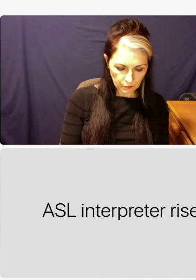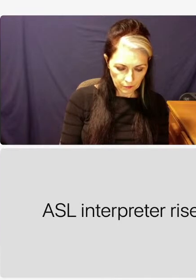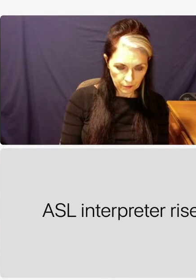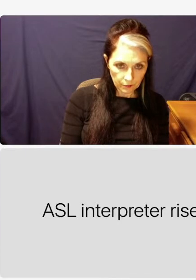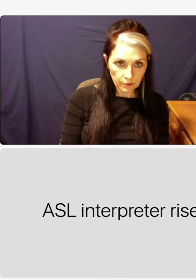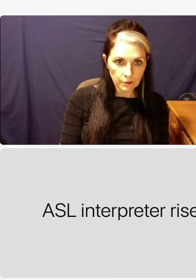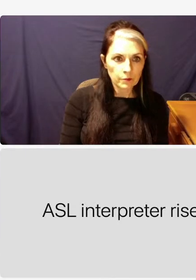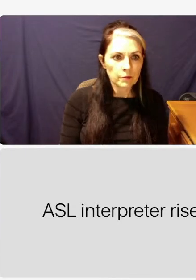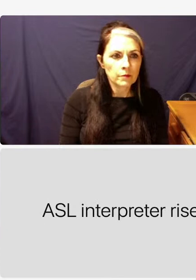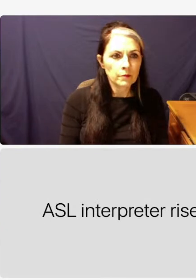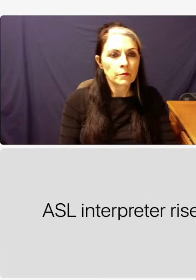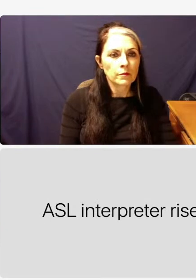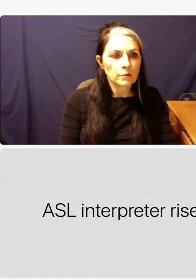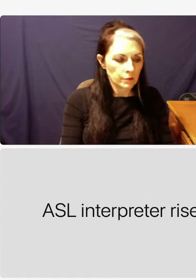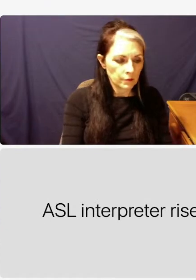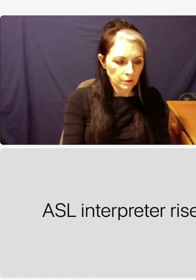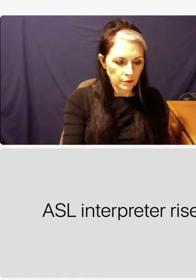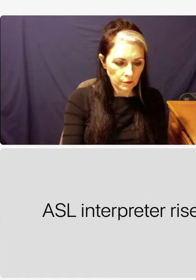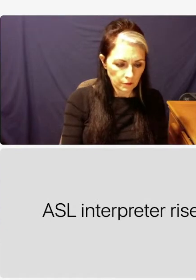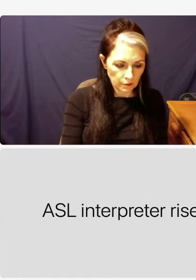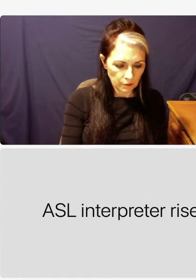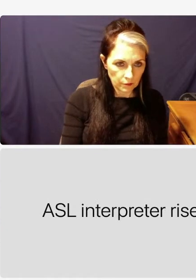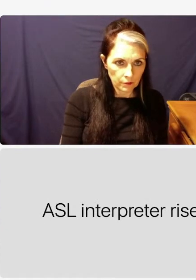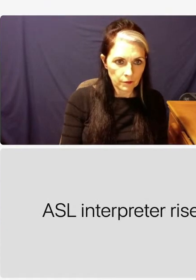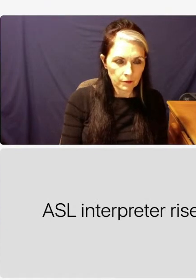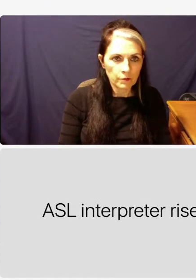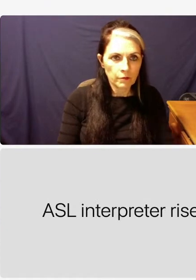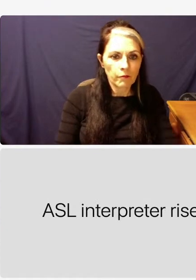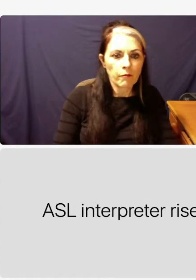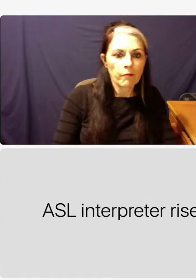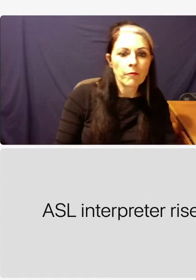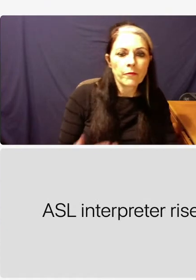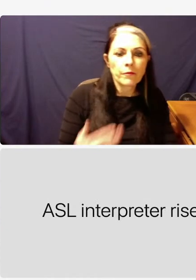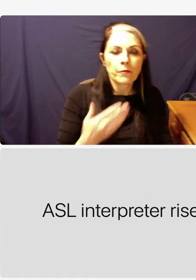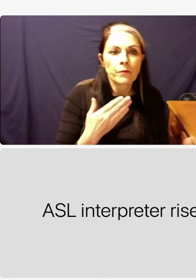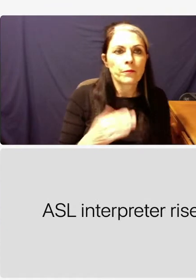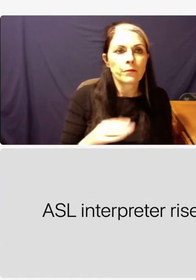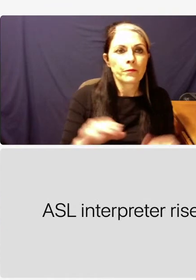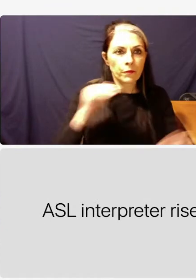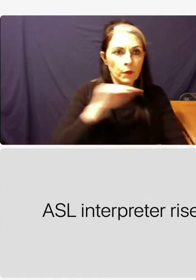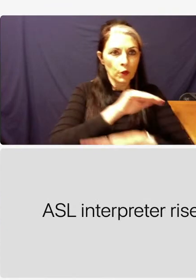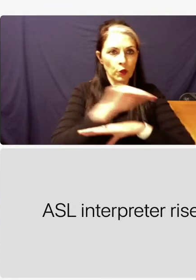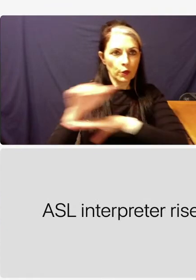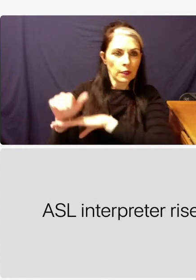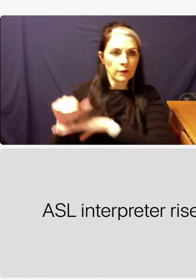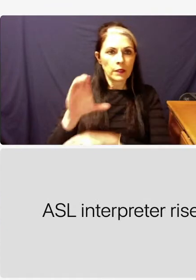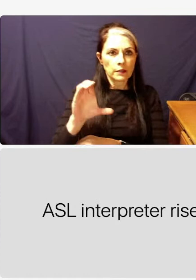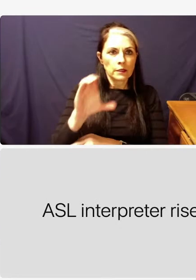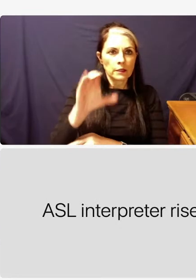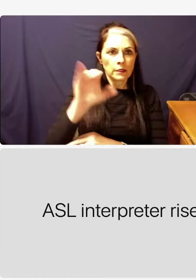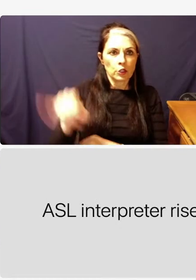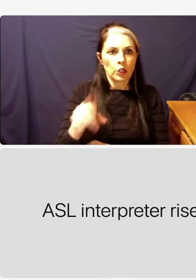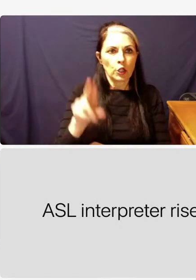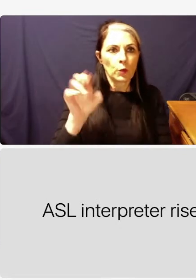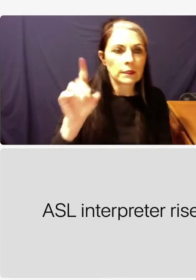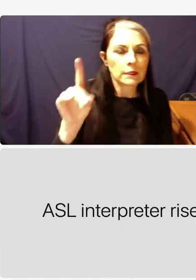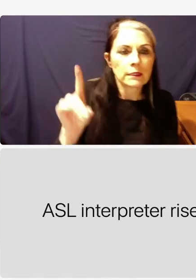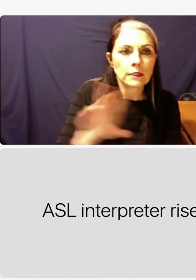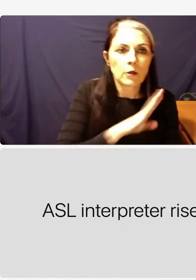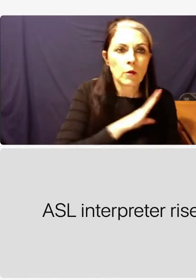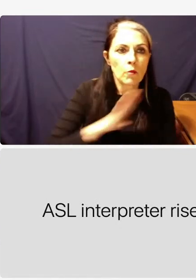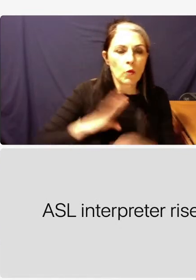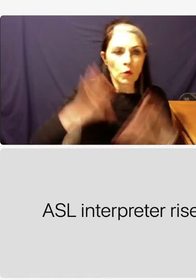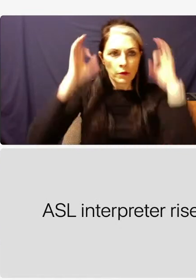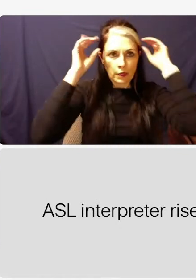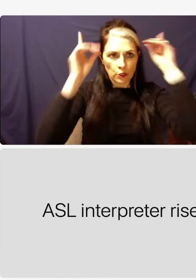this meeting of the cultural unified school district board of education december 16 2021 last meeting of